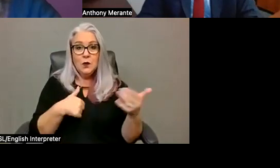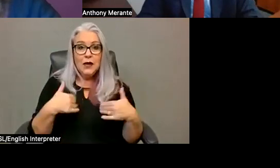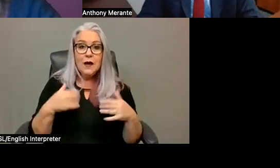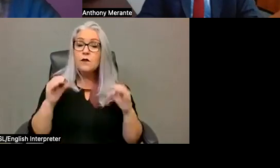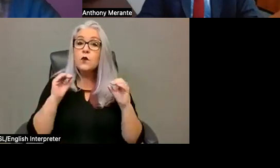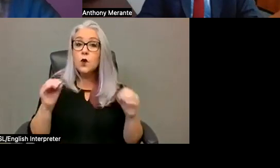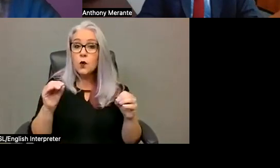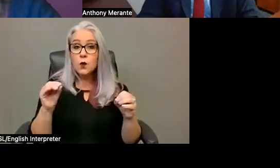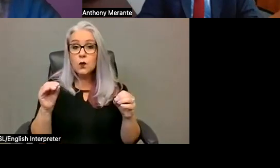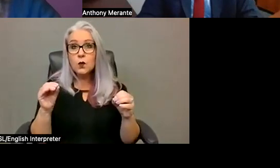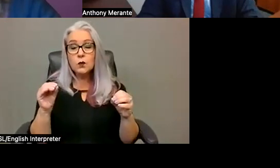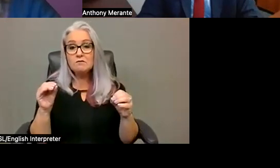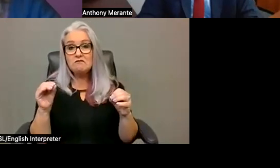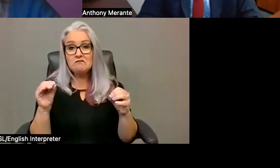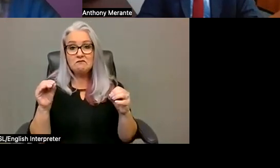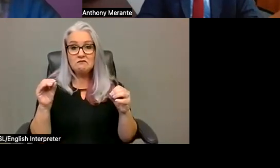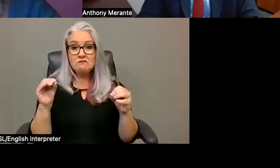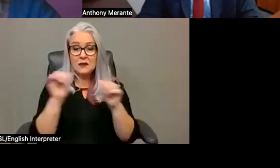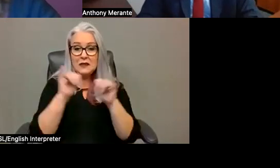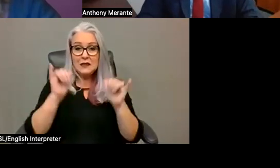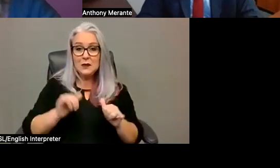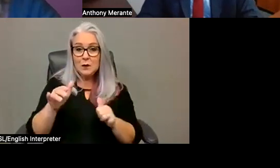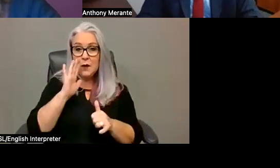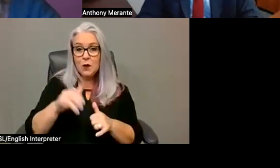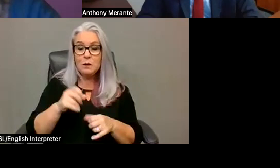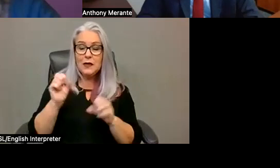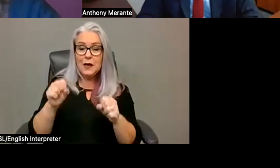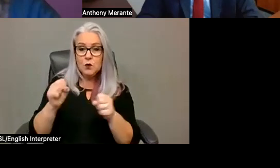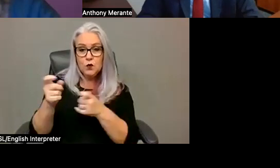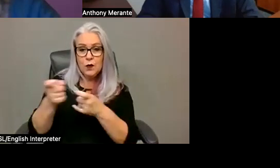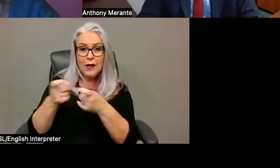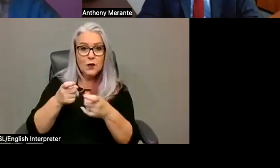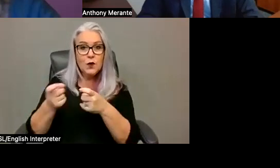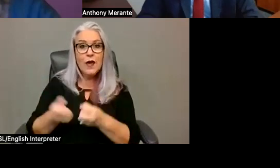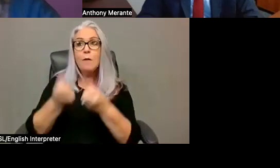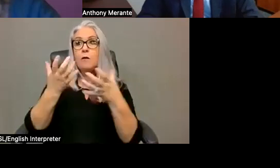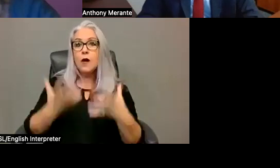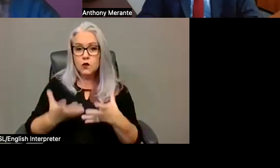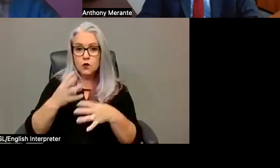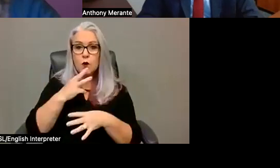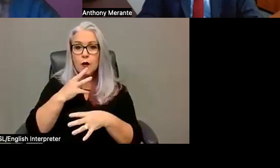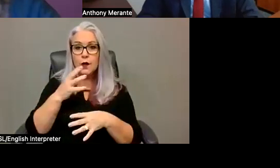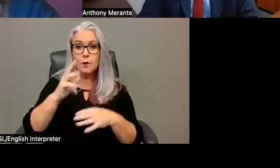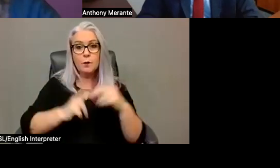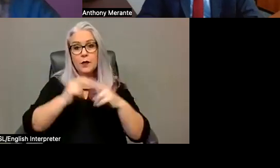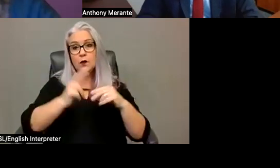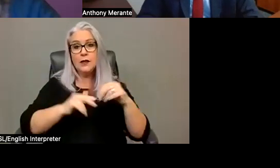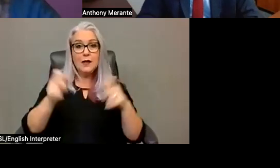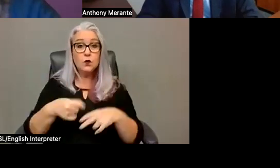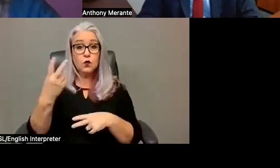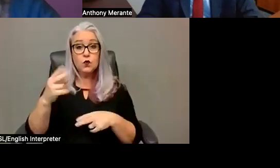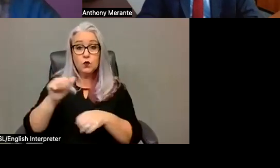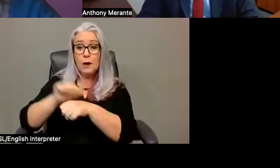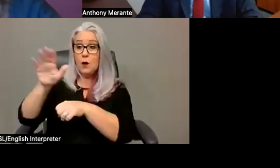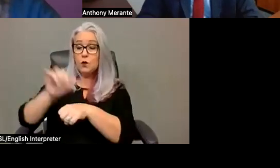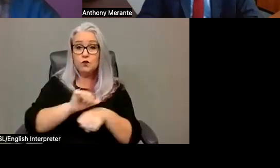you could build today that could handle that amount of water poured on top of a city that's built on 2 mountain ranges. But that being